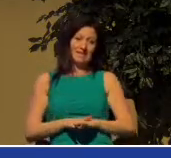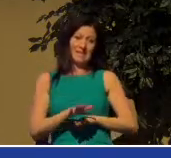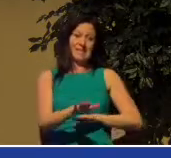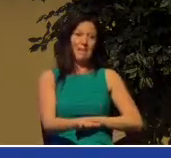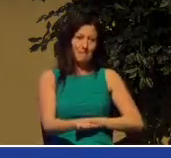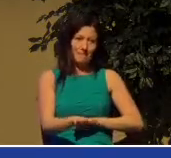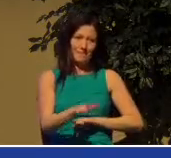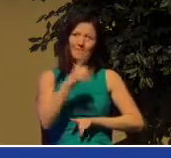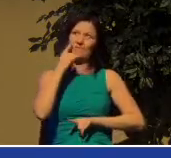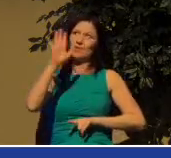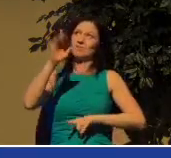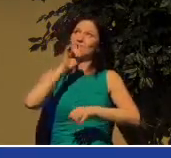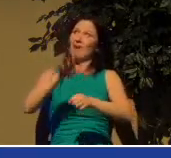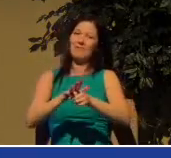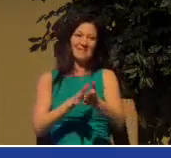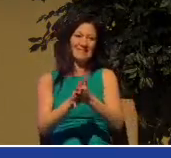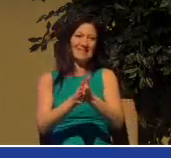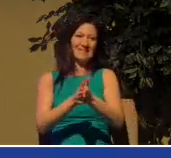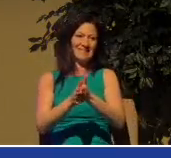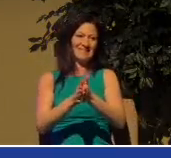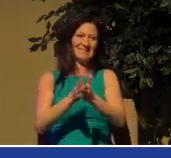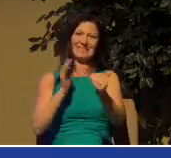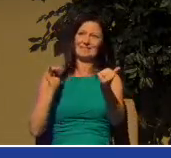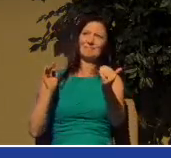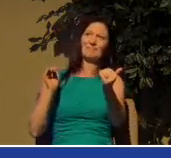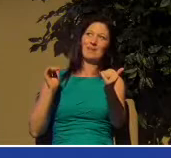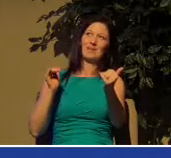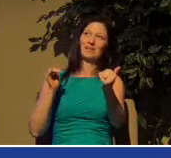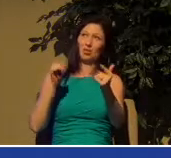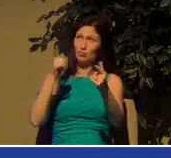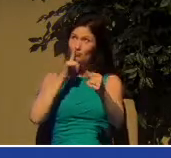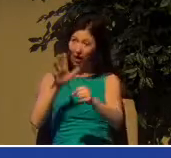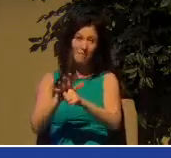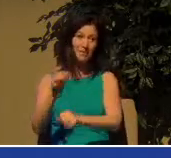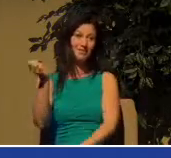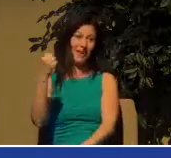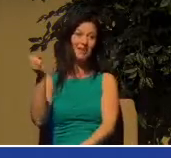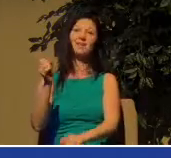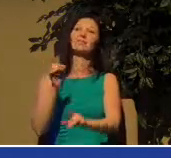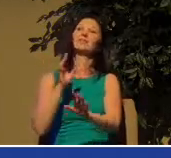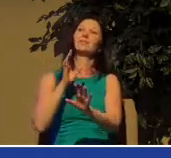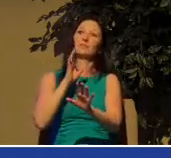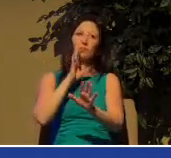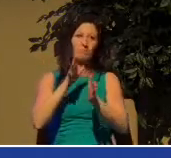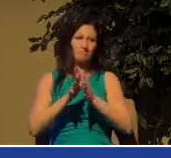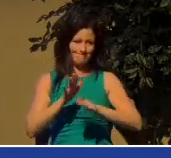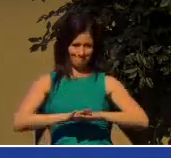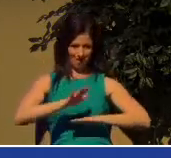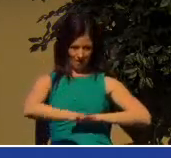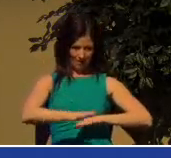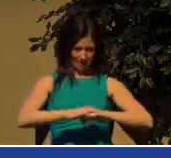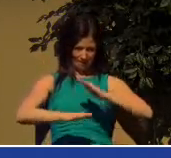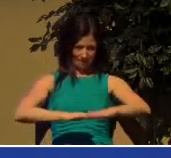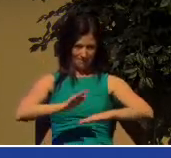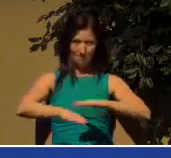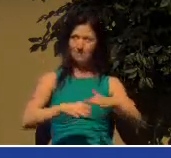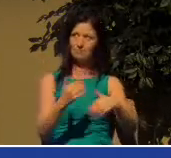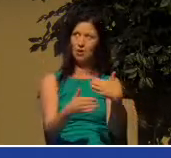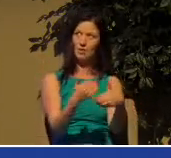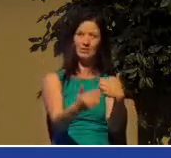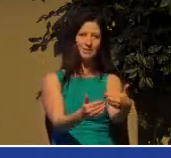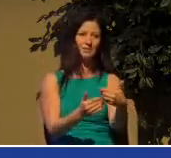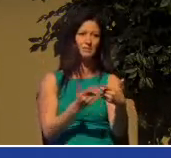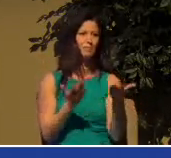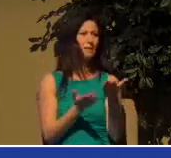the promises, expected Him to do what He promised to do. We've gone out on a limb, perhaps even